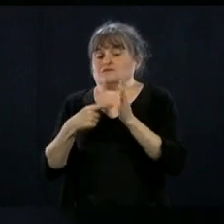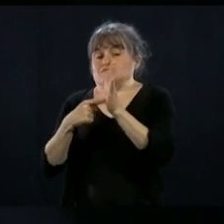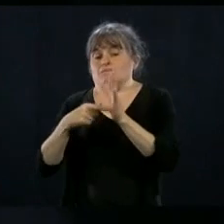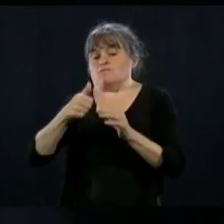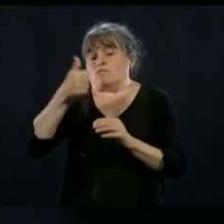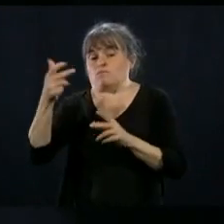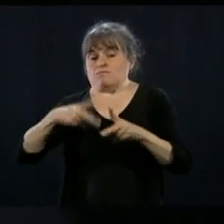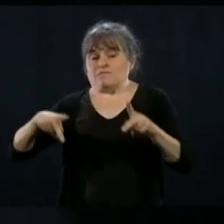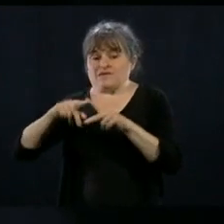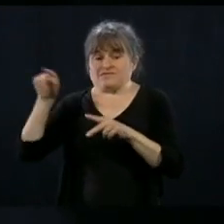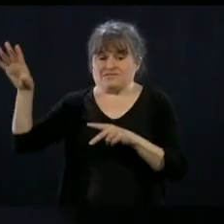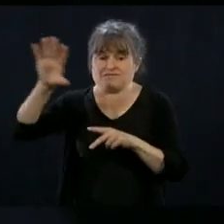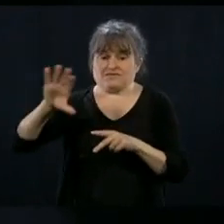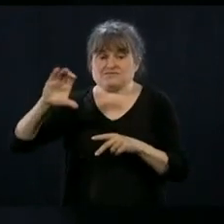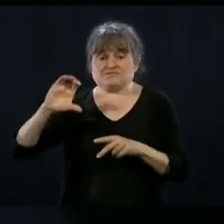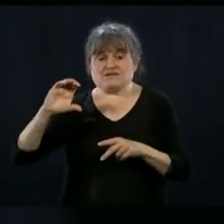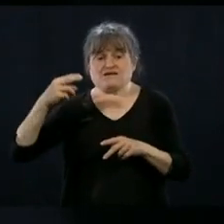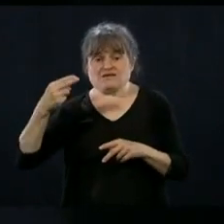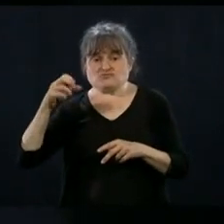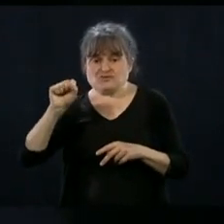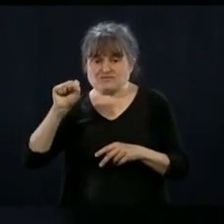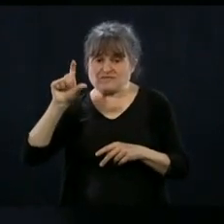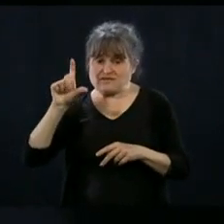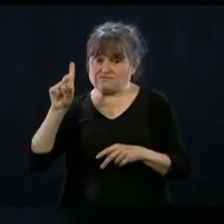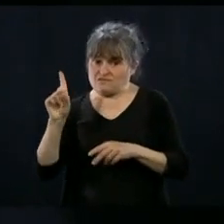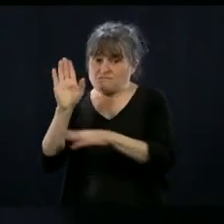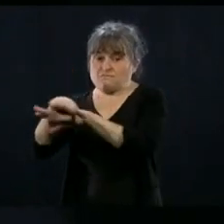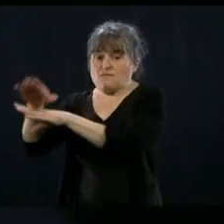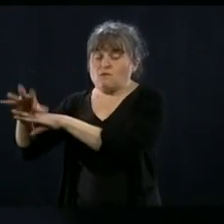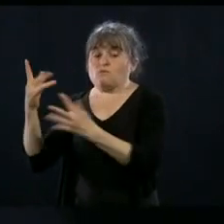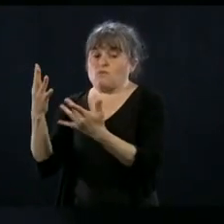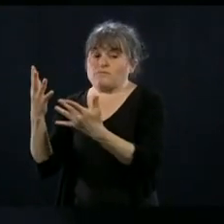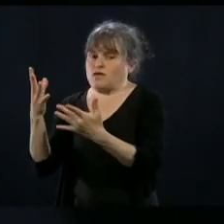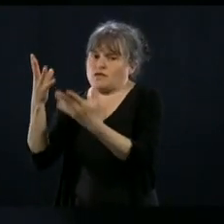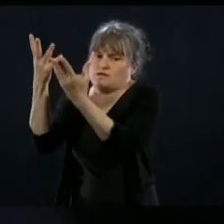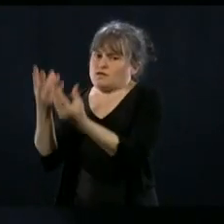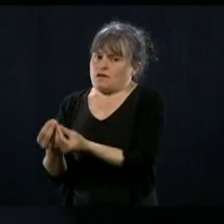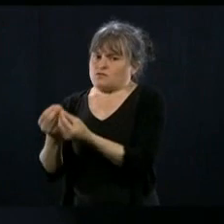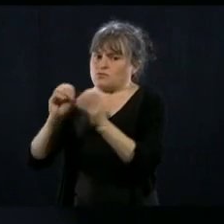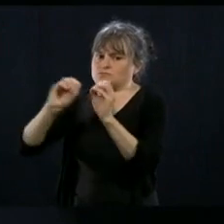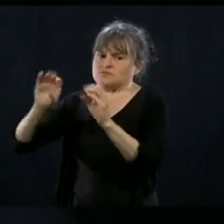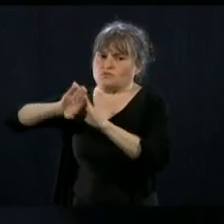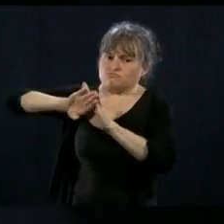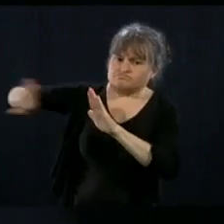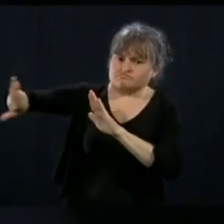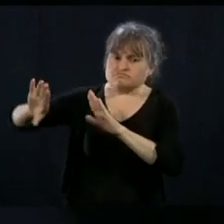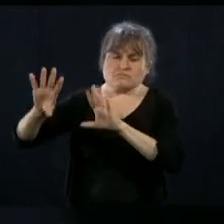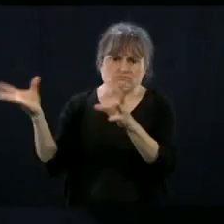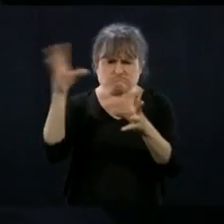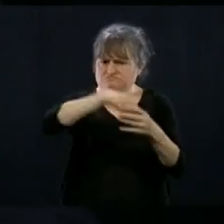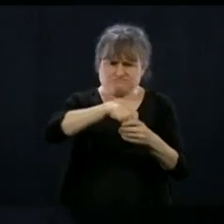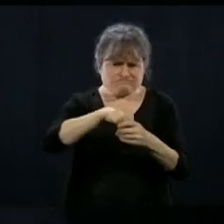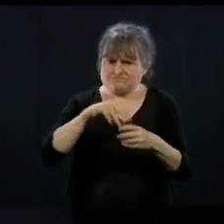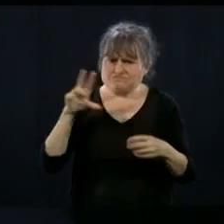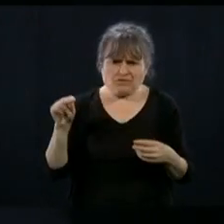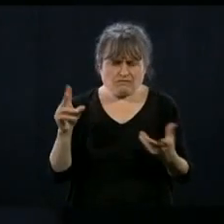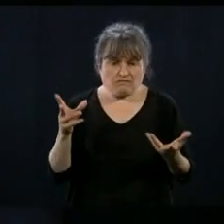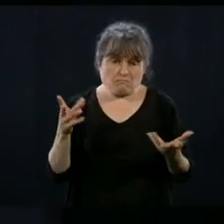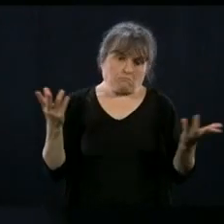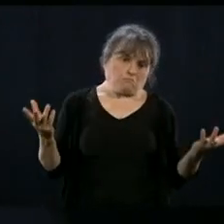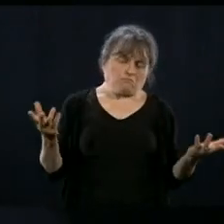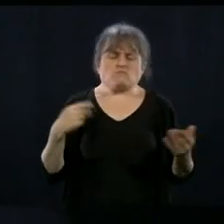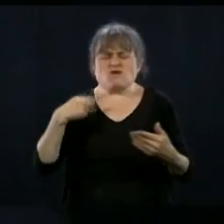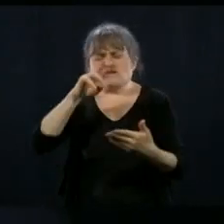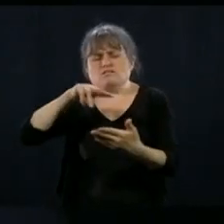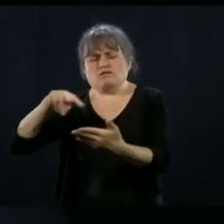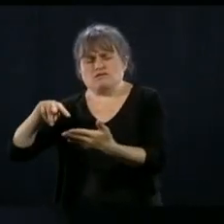that take place in long-term care facilities. And there's a lot of articles that are written where what is said is that once